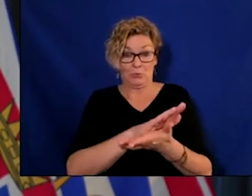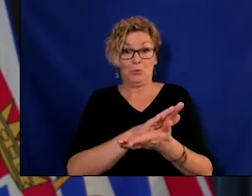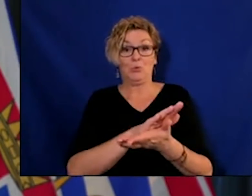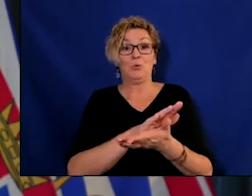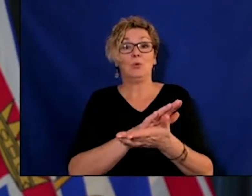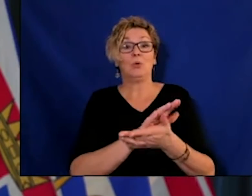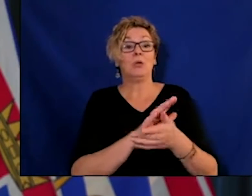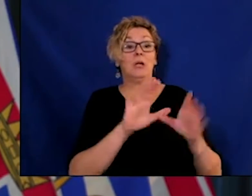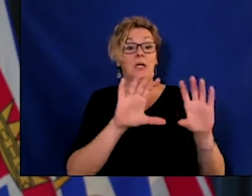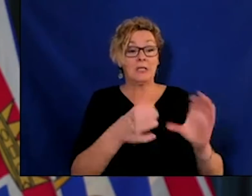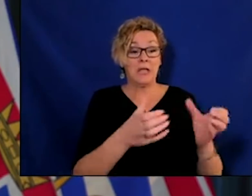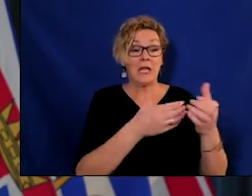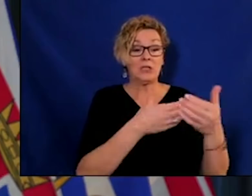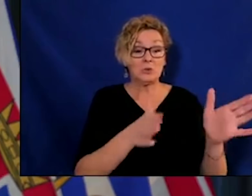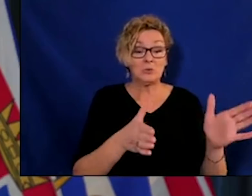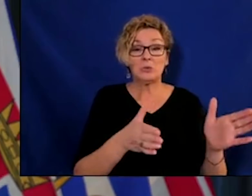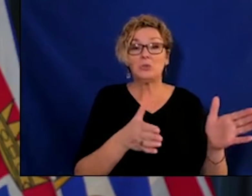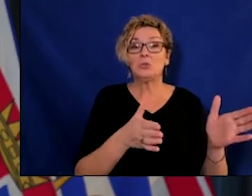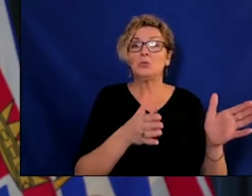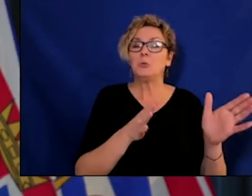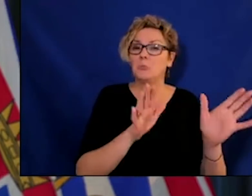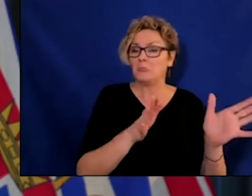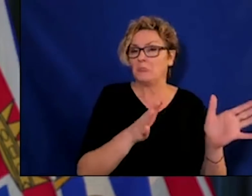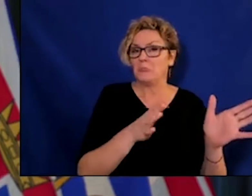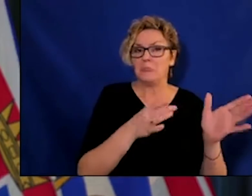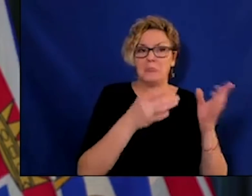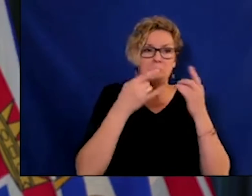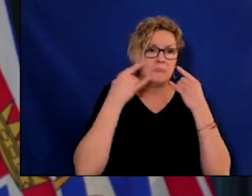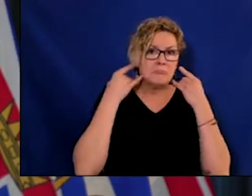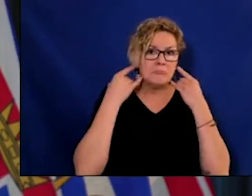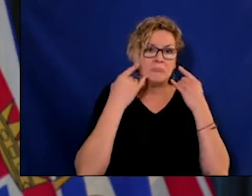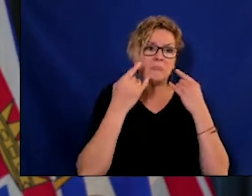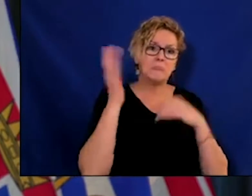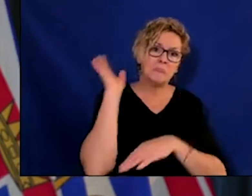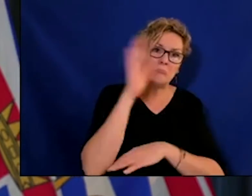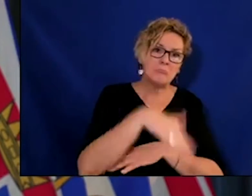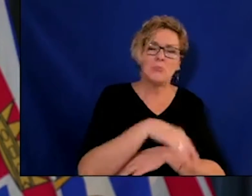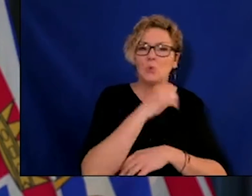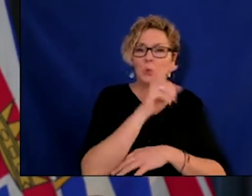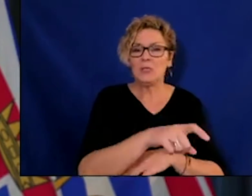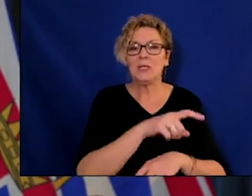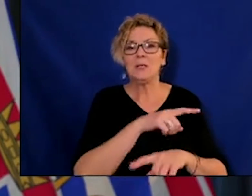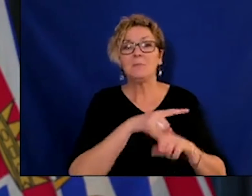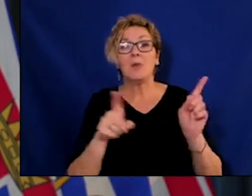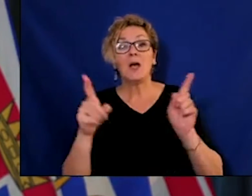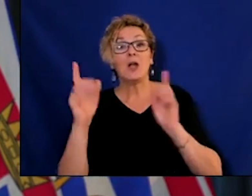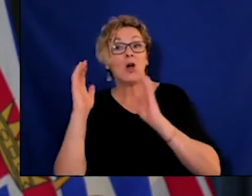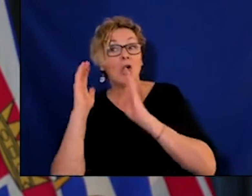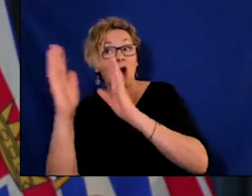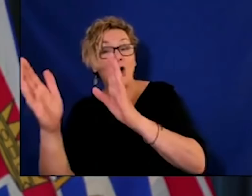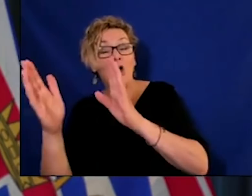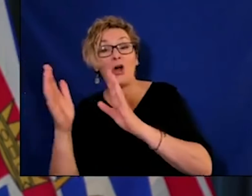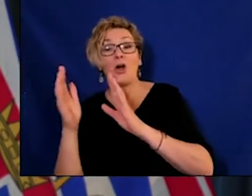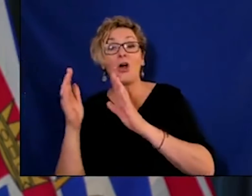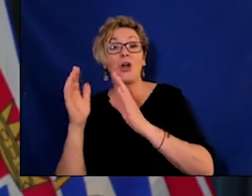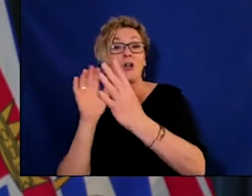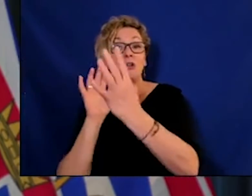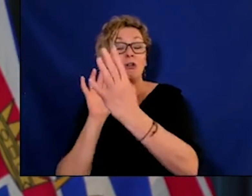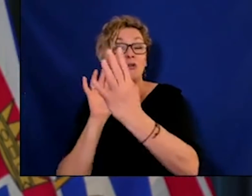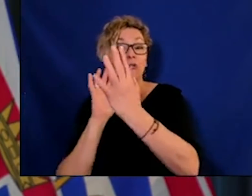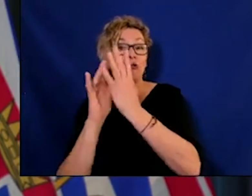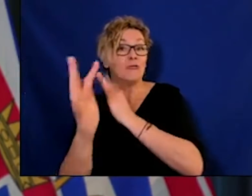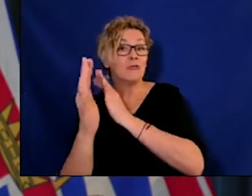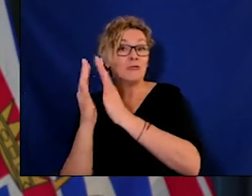particularly for the adults in the school setting, and that is something that we've been working with them on for quite some time. And